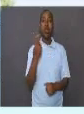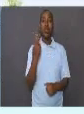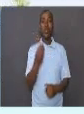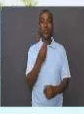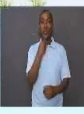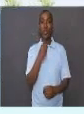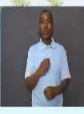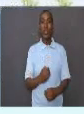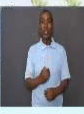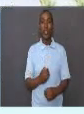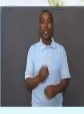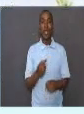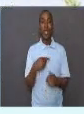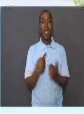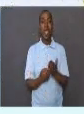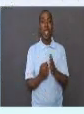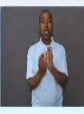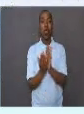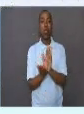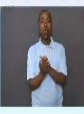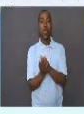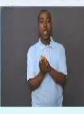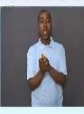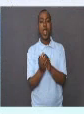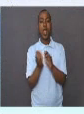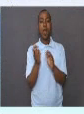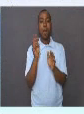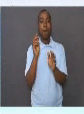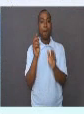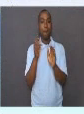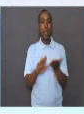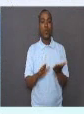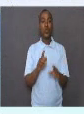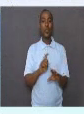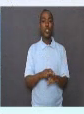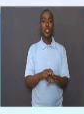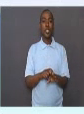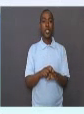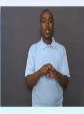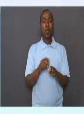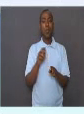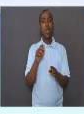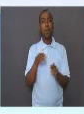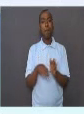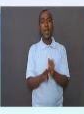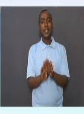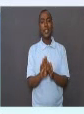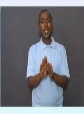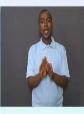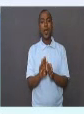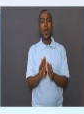Once that crocodile dies, it will be broken down by bacteria